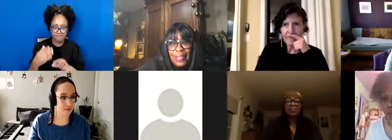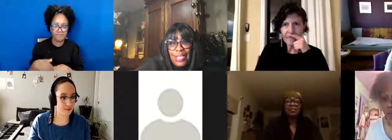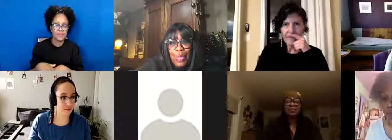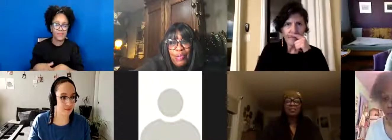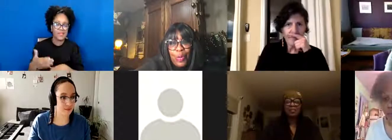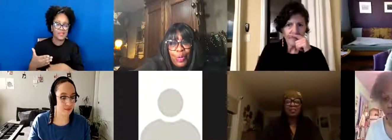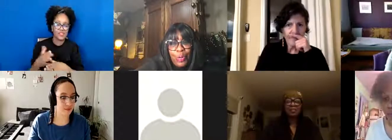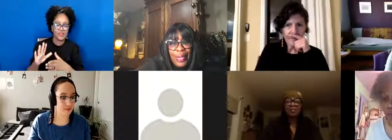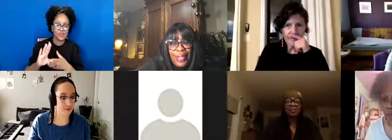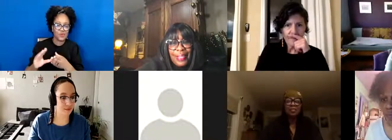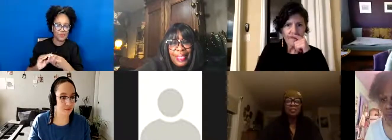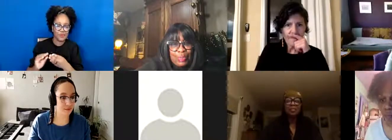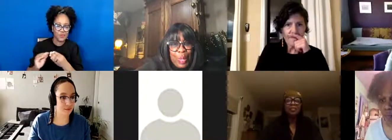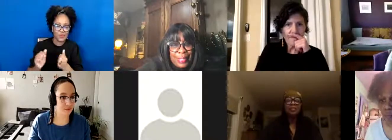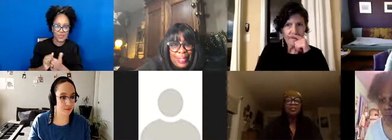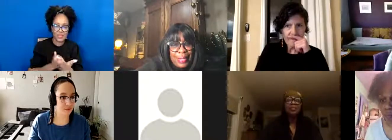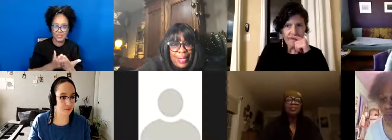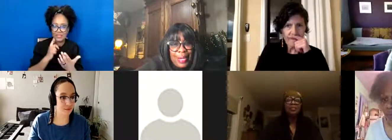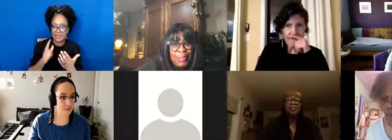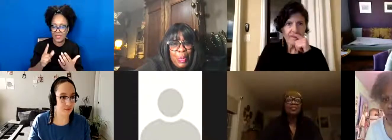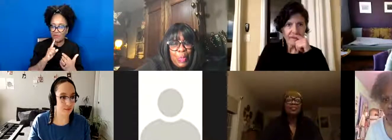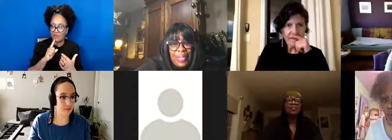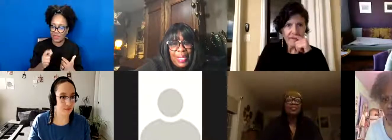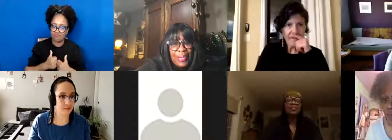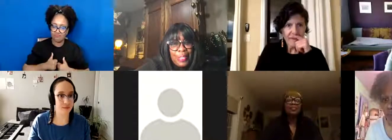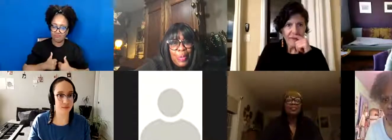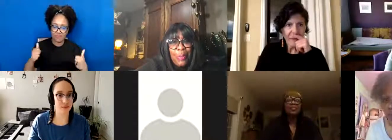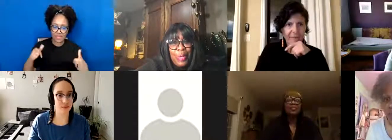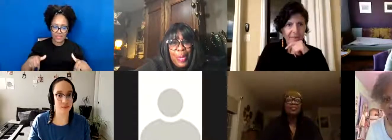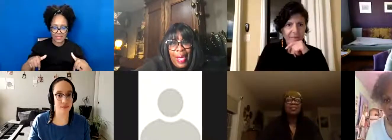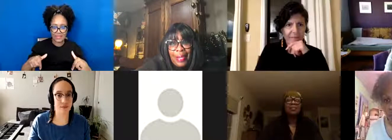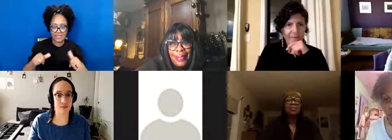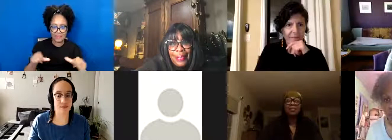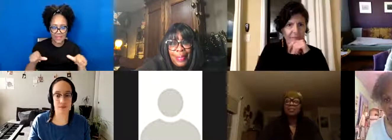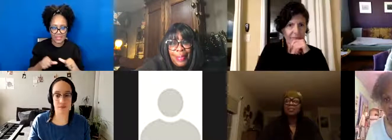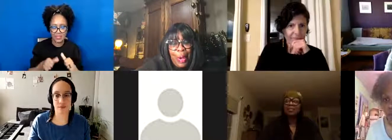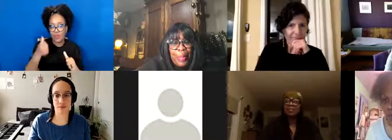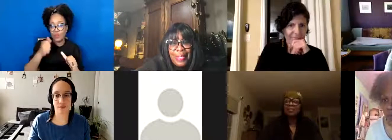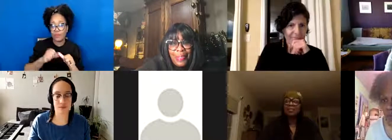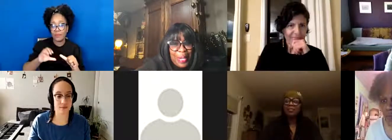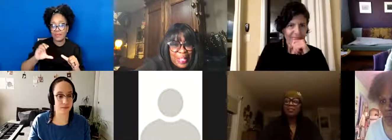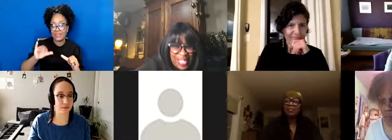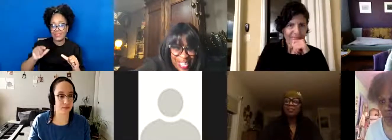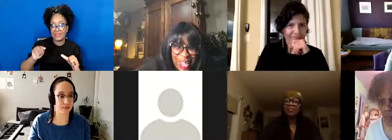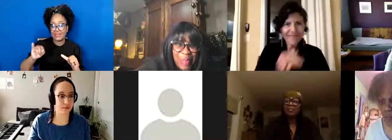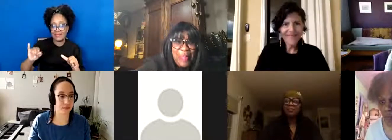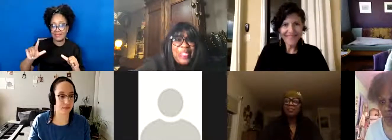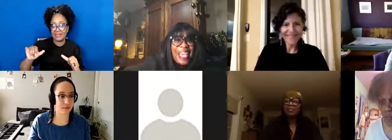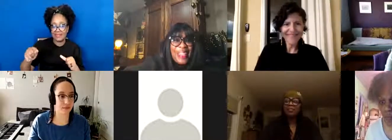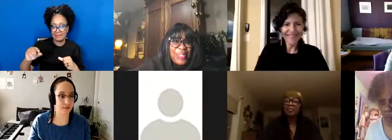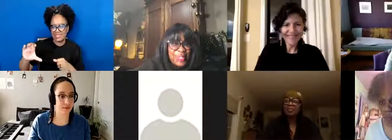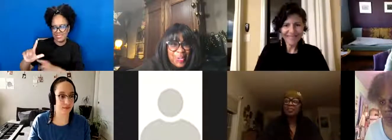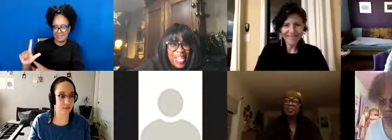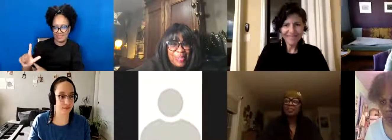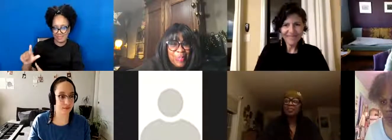with us and just being vulnerable in this space. Remember, City Lit, donate when you can. We always need funds. We